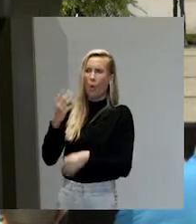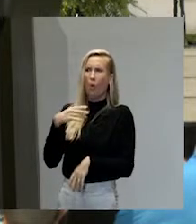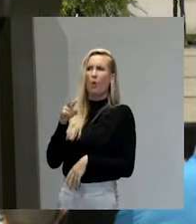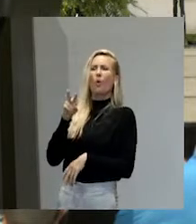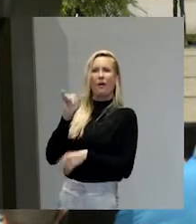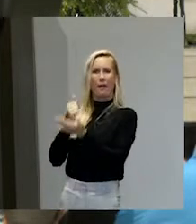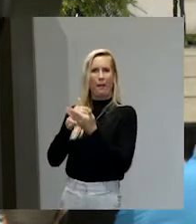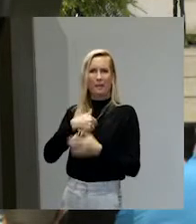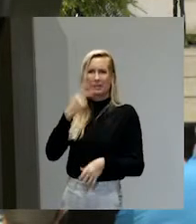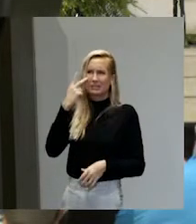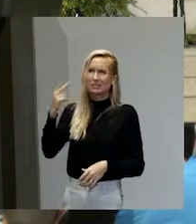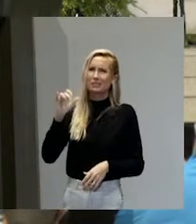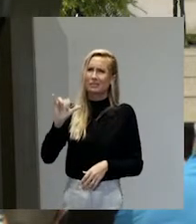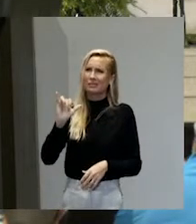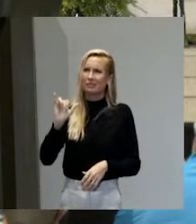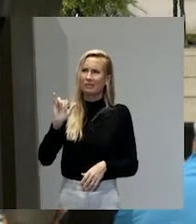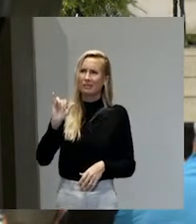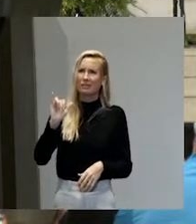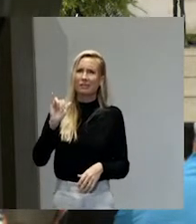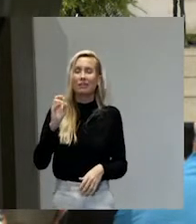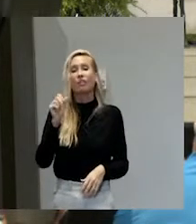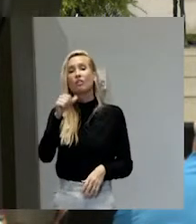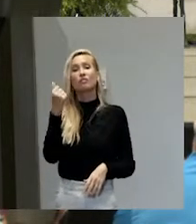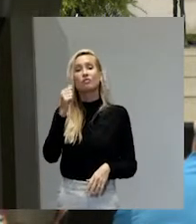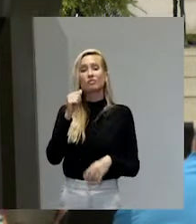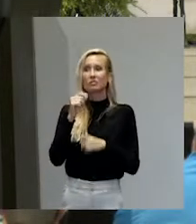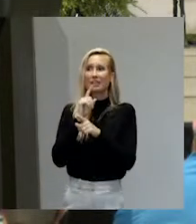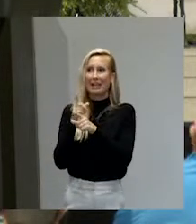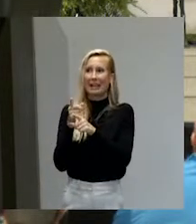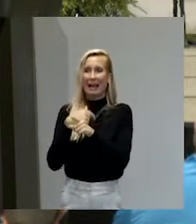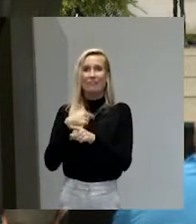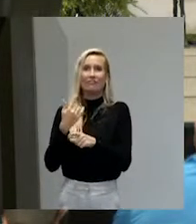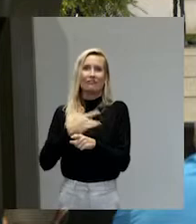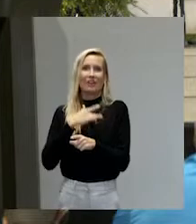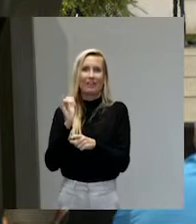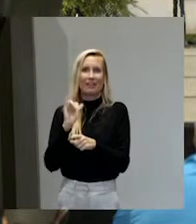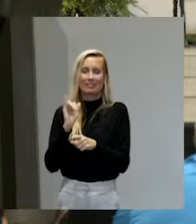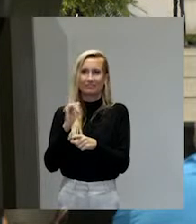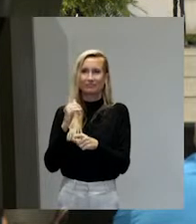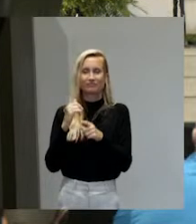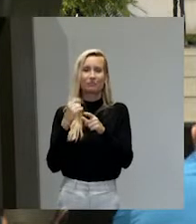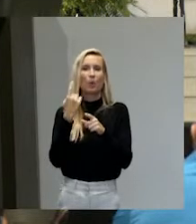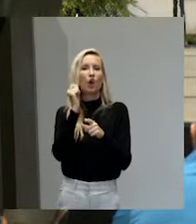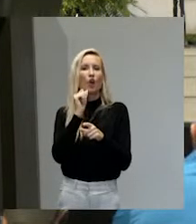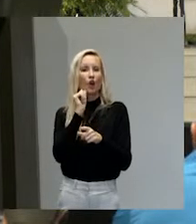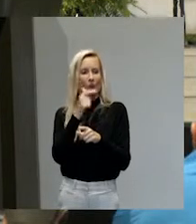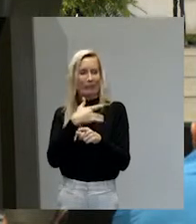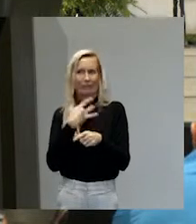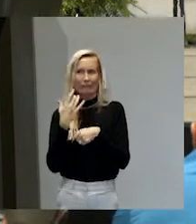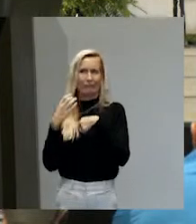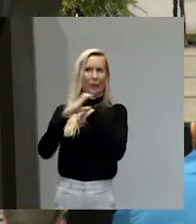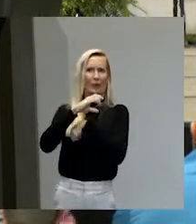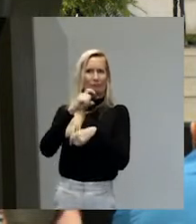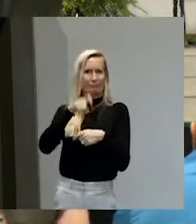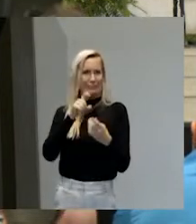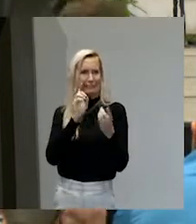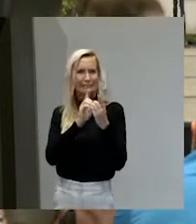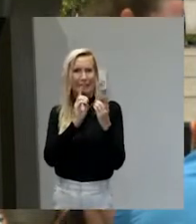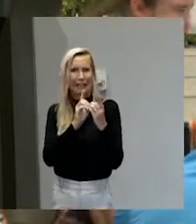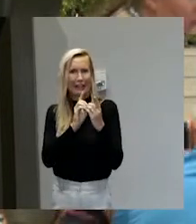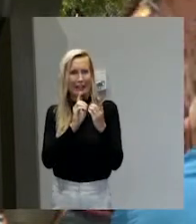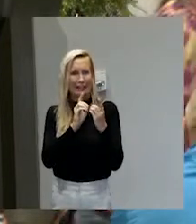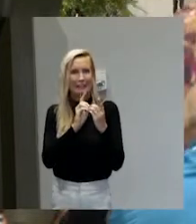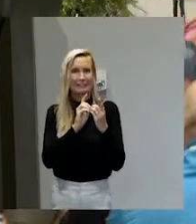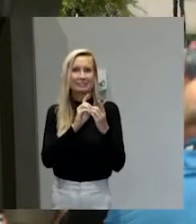this girl that I felt my character forced to date because he was the nurse for my dad, so she wasn't allowed to run away from me because she